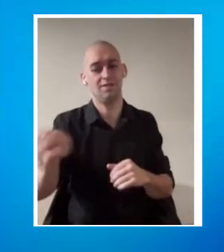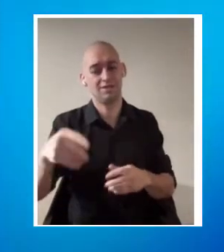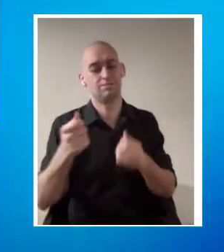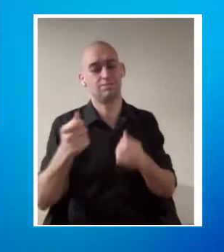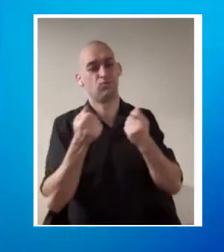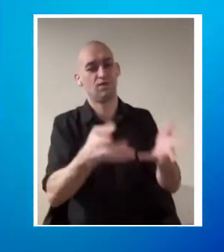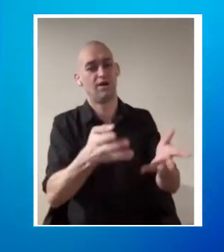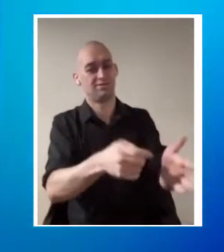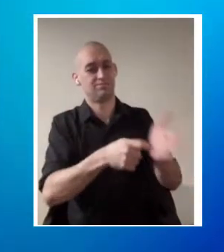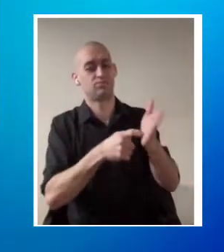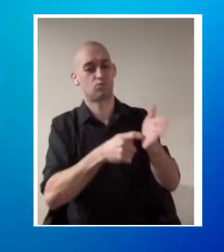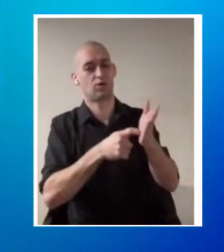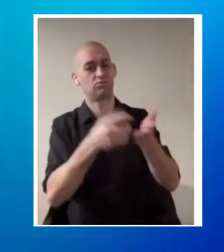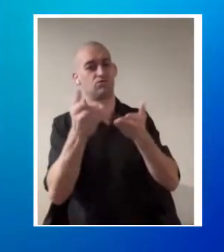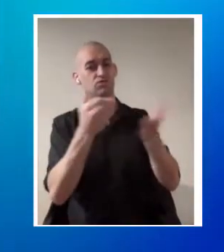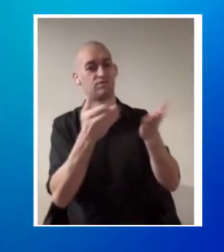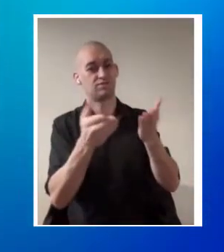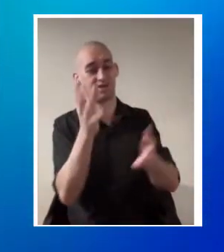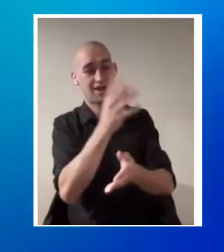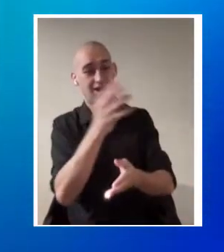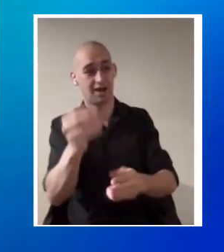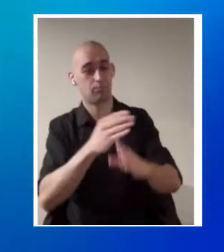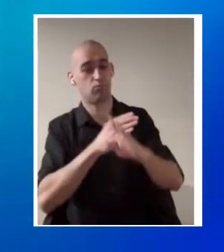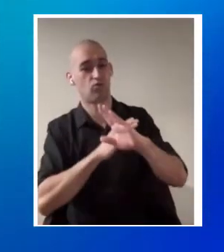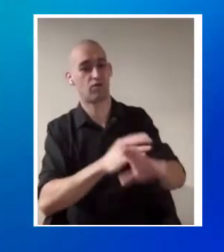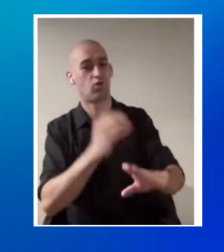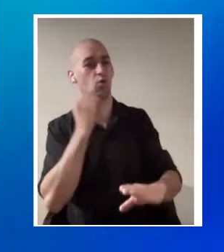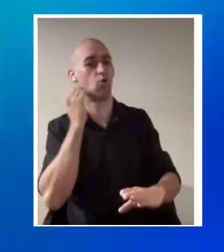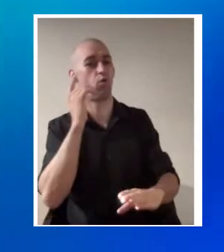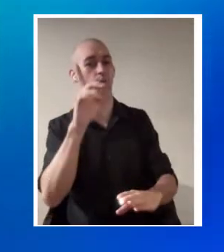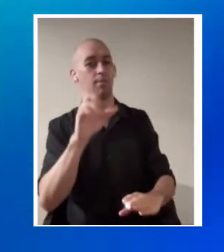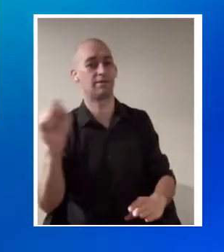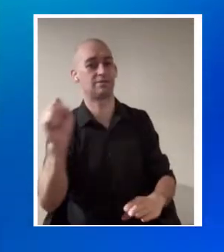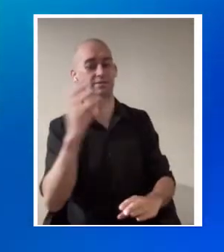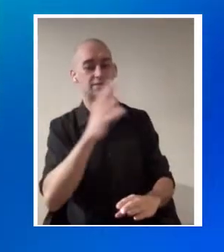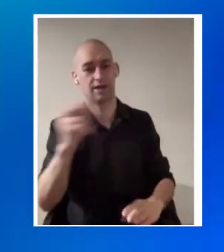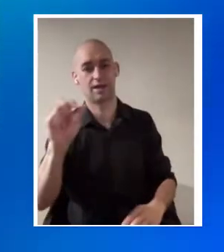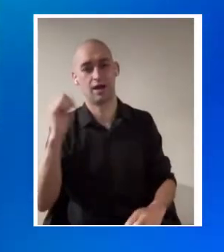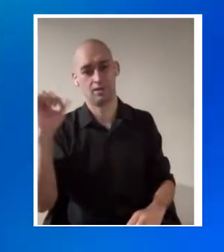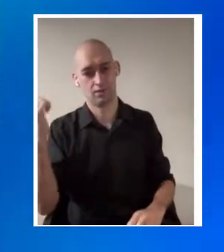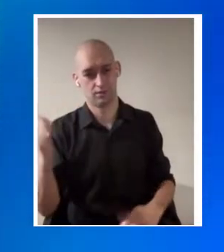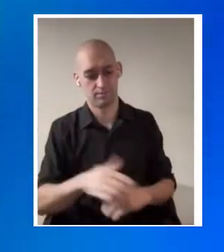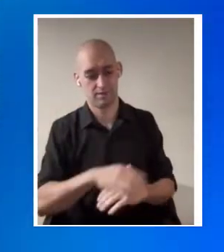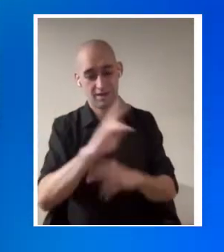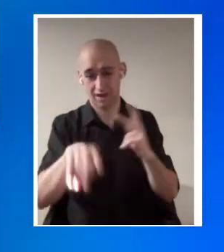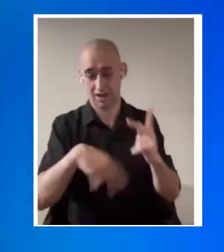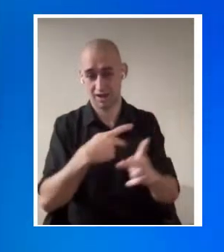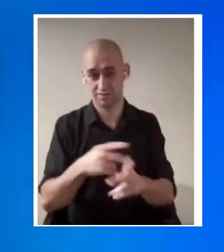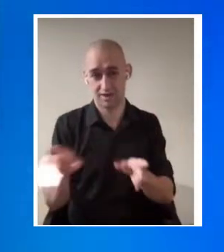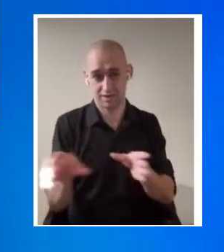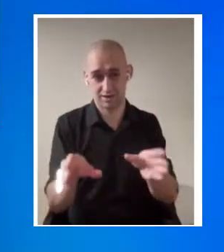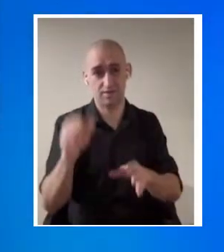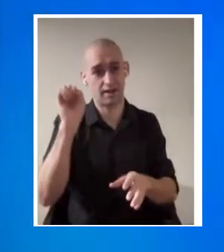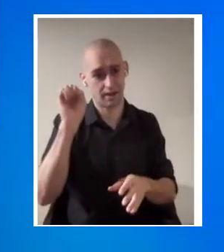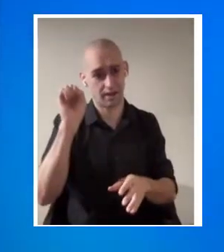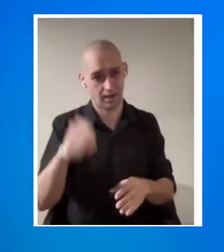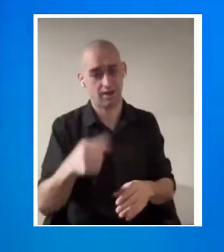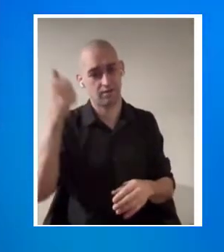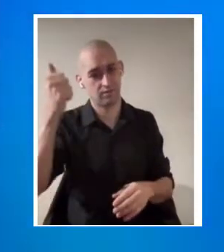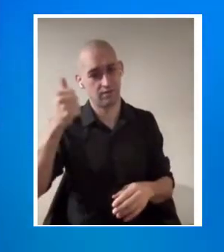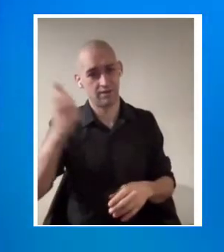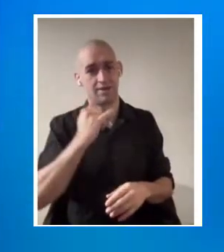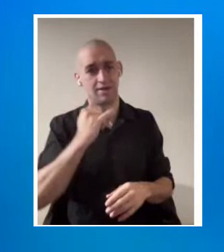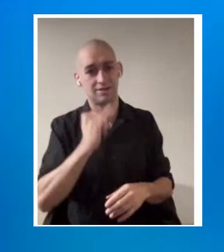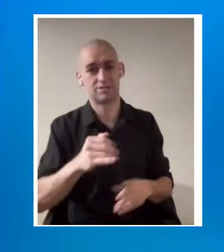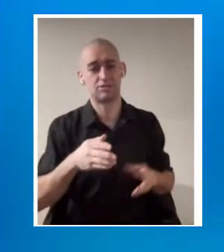services, and prevent homelessness and rapid rehousing. The type of activities that can be funded are